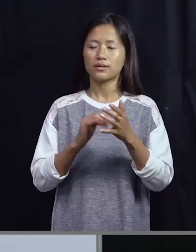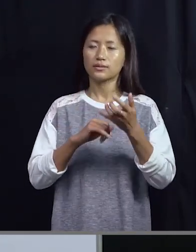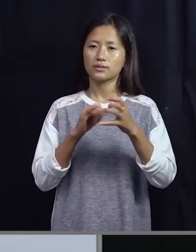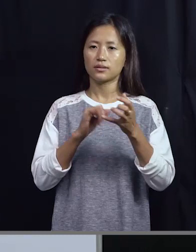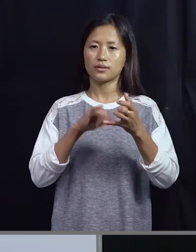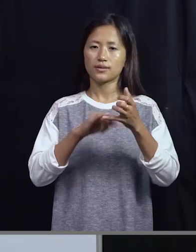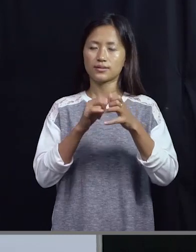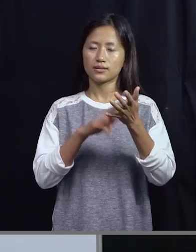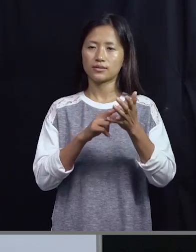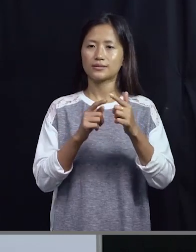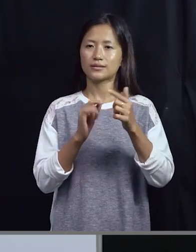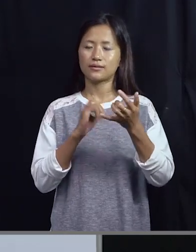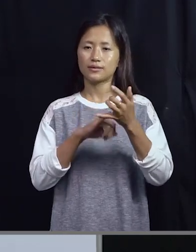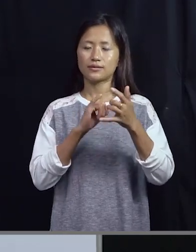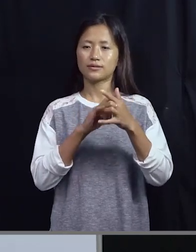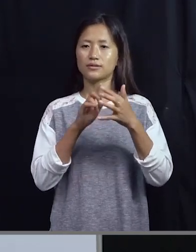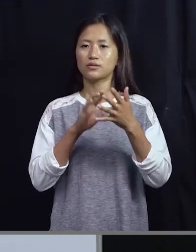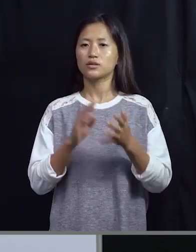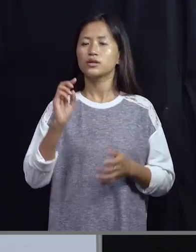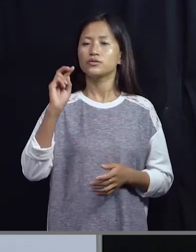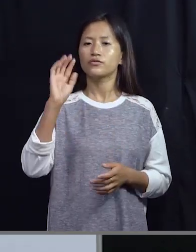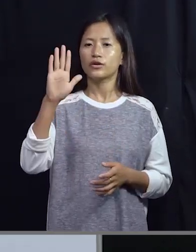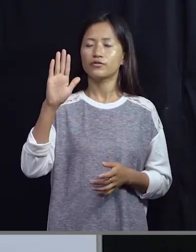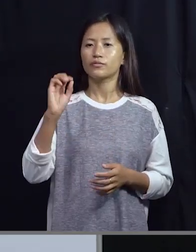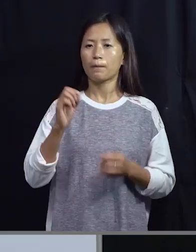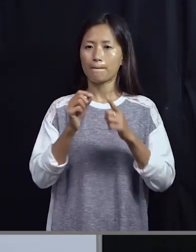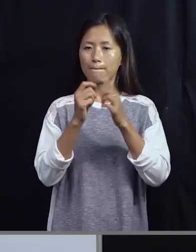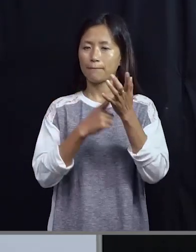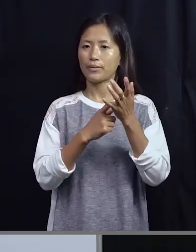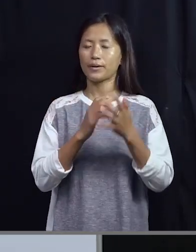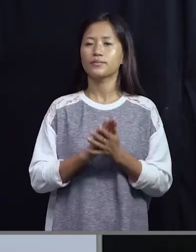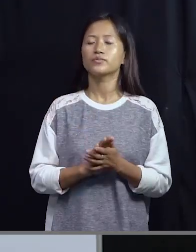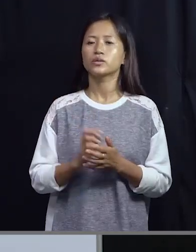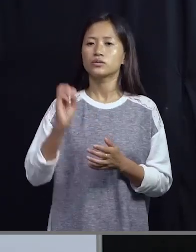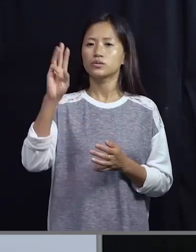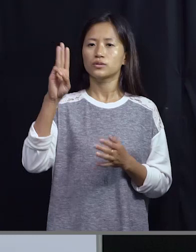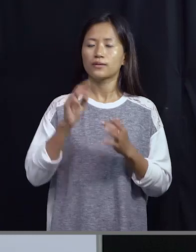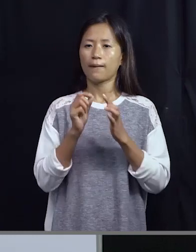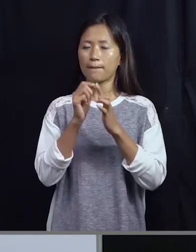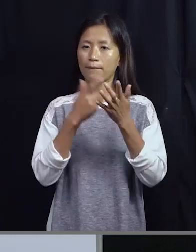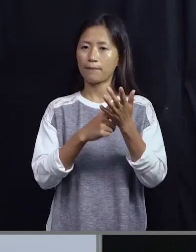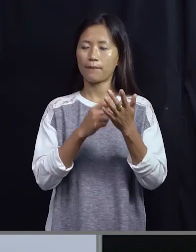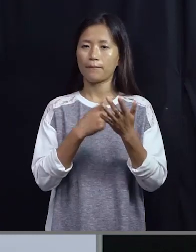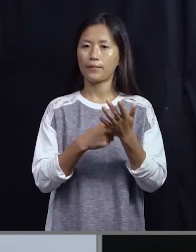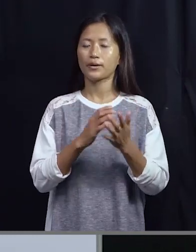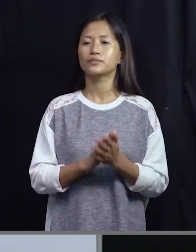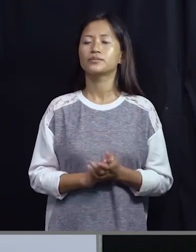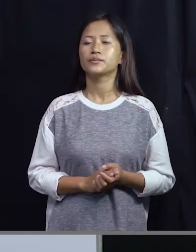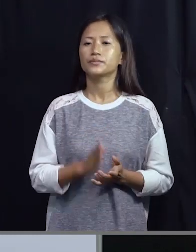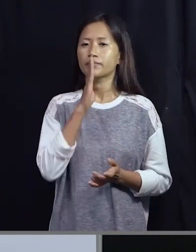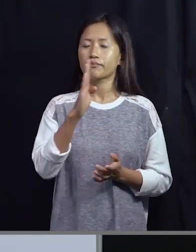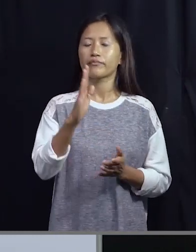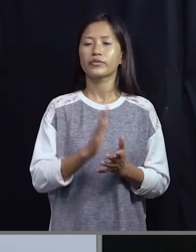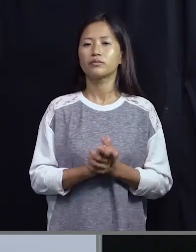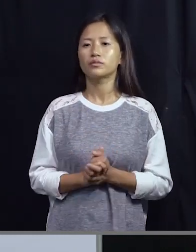new daughter molecule in 5' to 3' direction only. In a sense that this